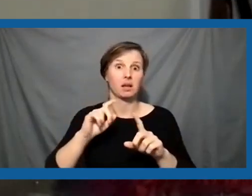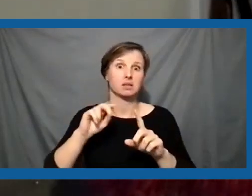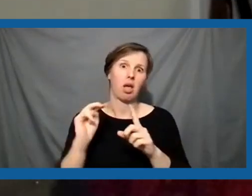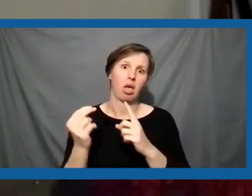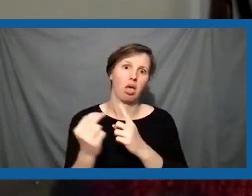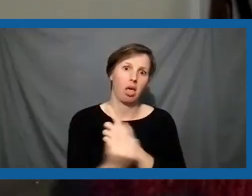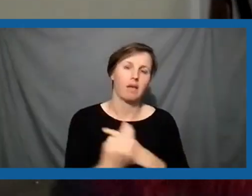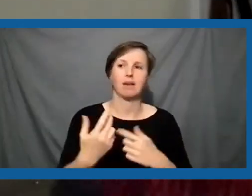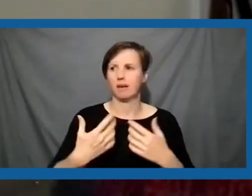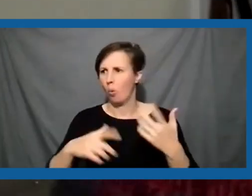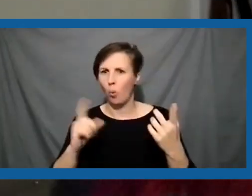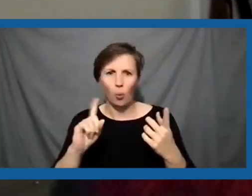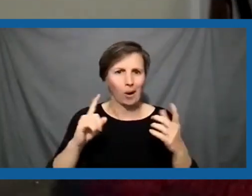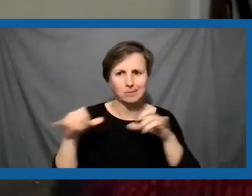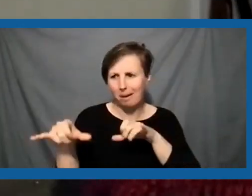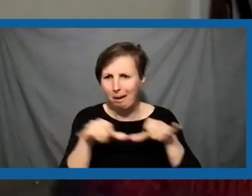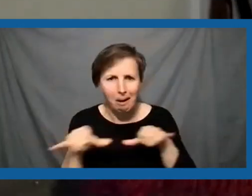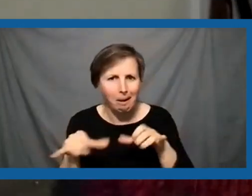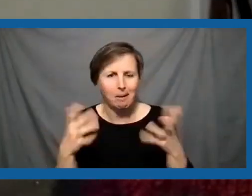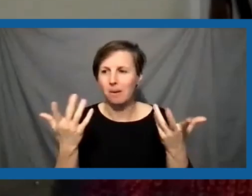to find common ground. But don't give up.